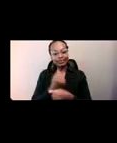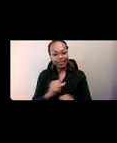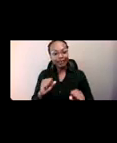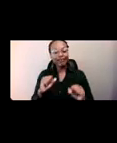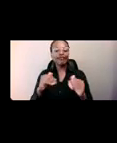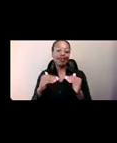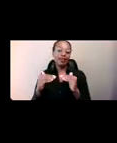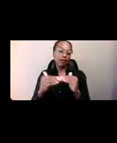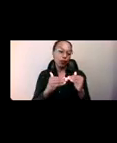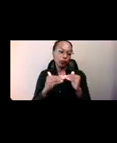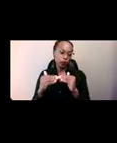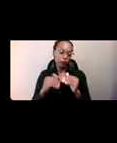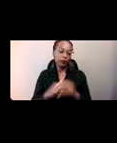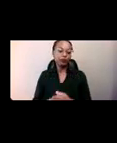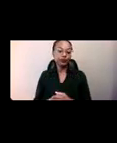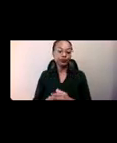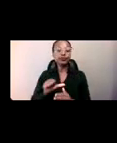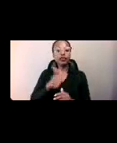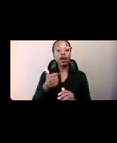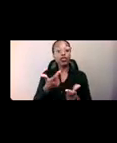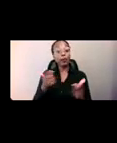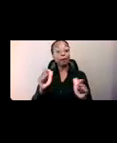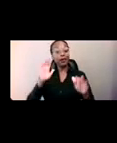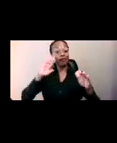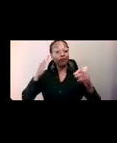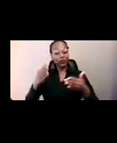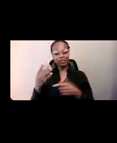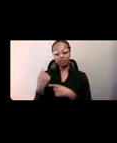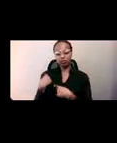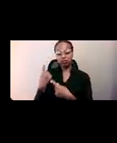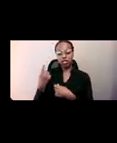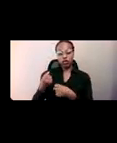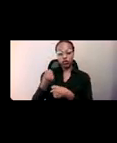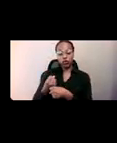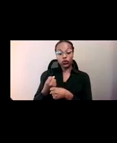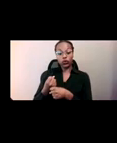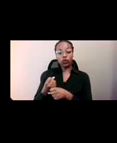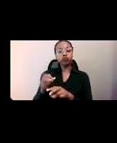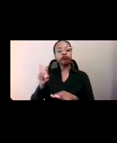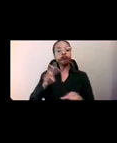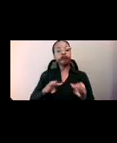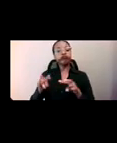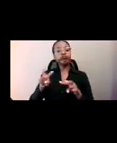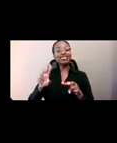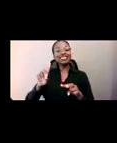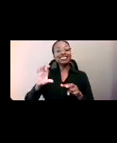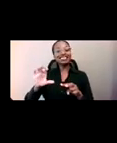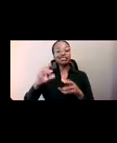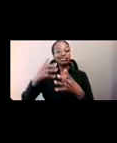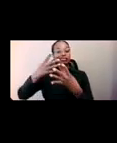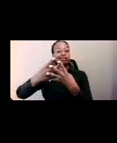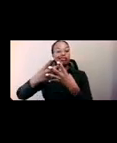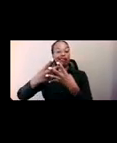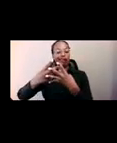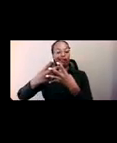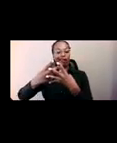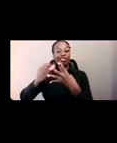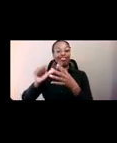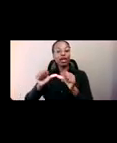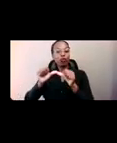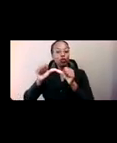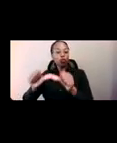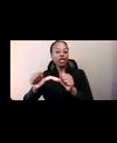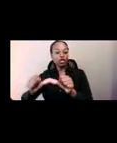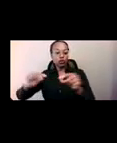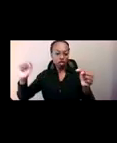Another major focus for us this past year has been looking at the conditions at the DC jail that perpetuate harm rather